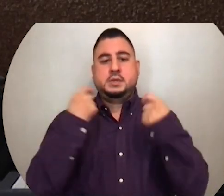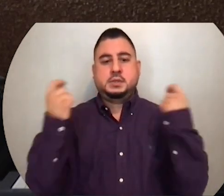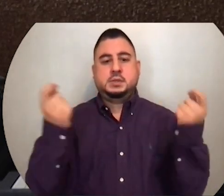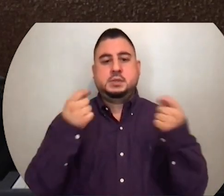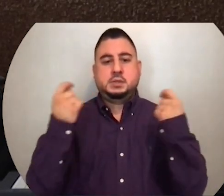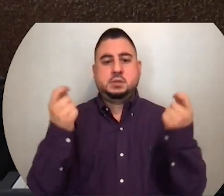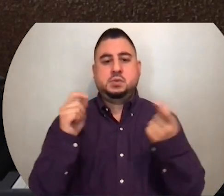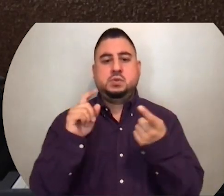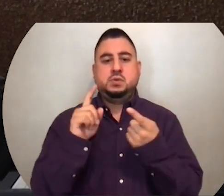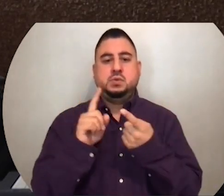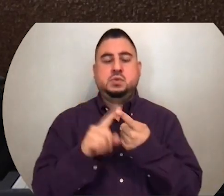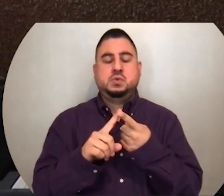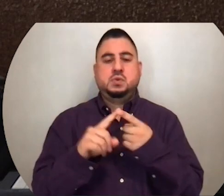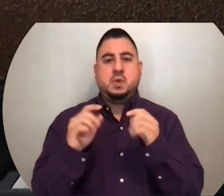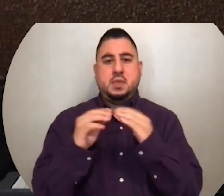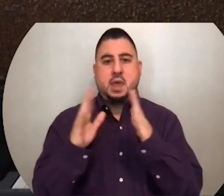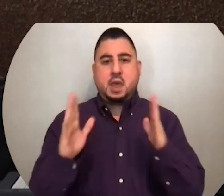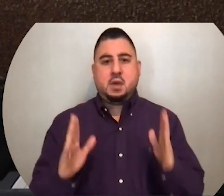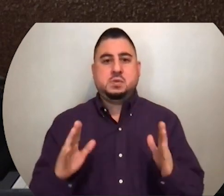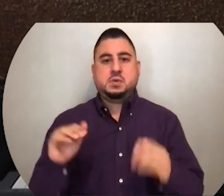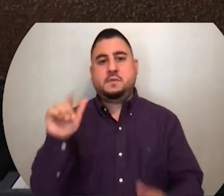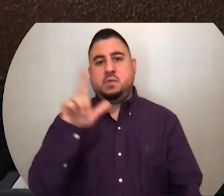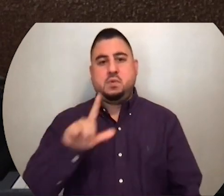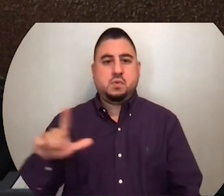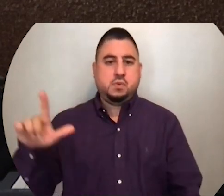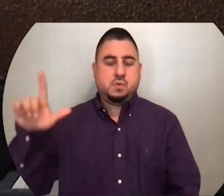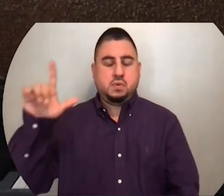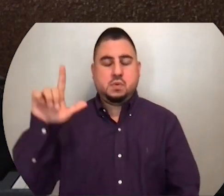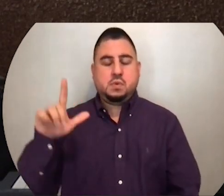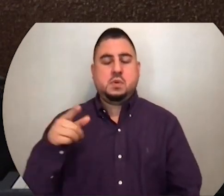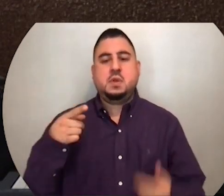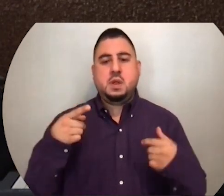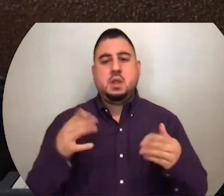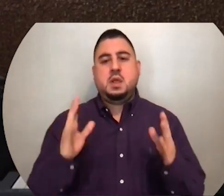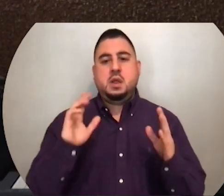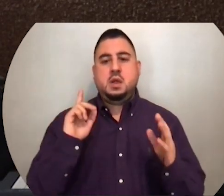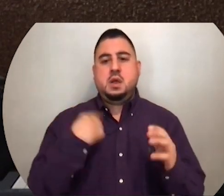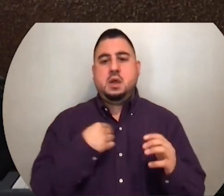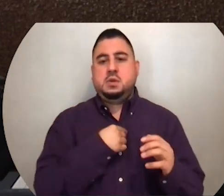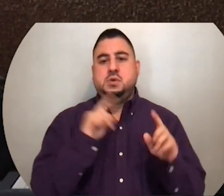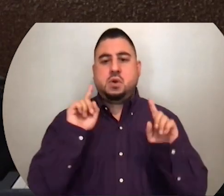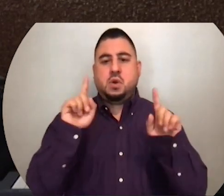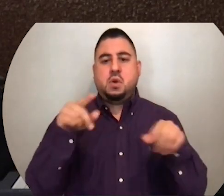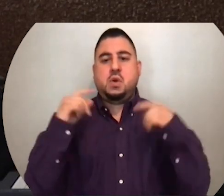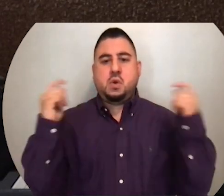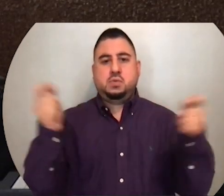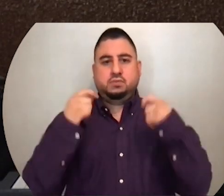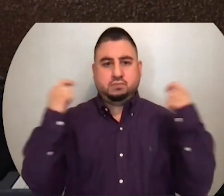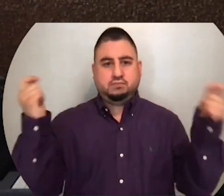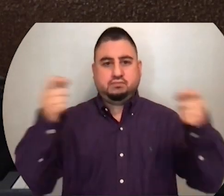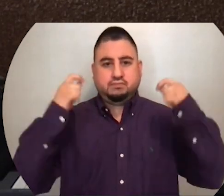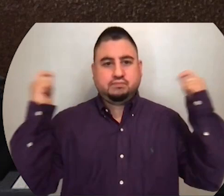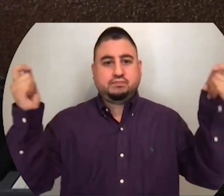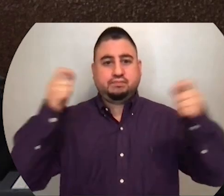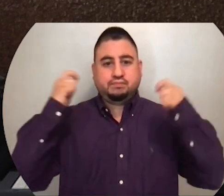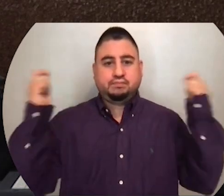rejoicing to the house of the Lord. Let us go